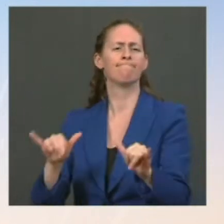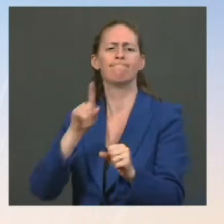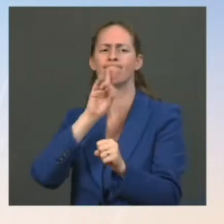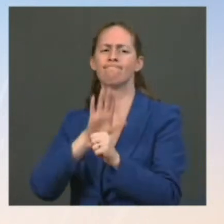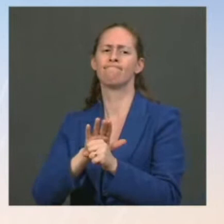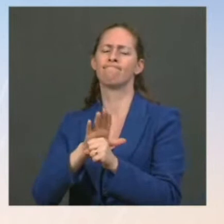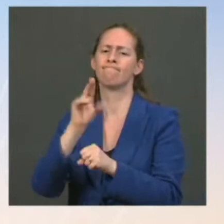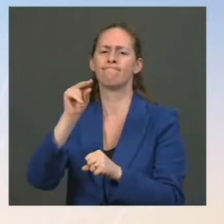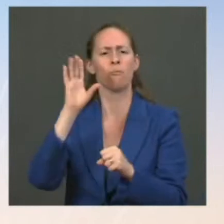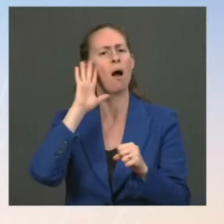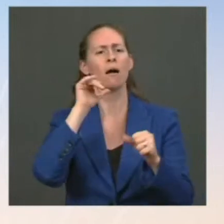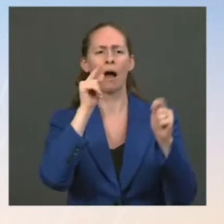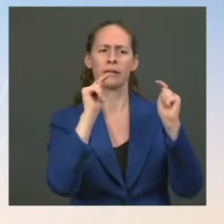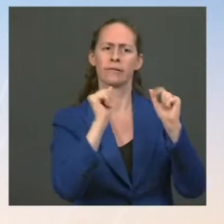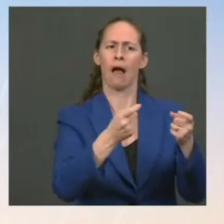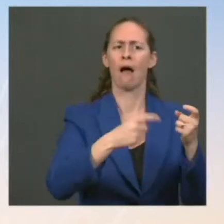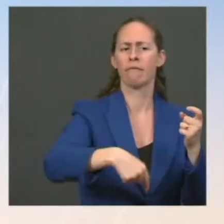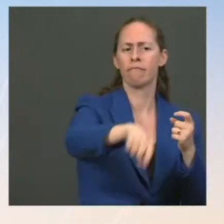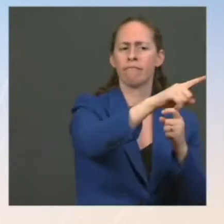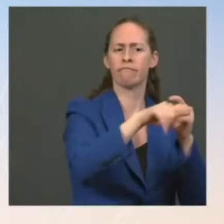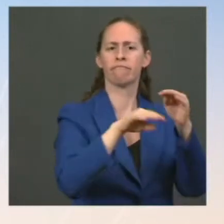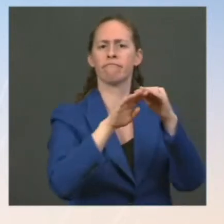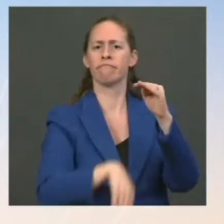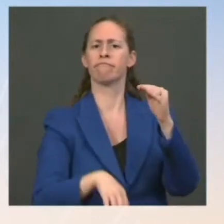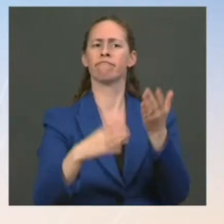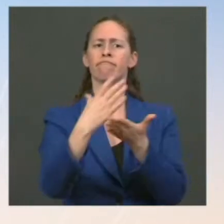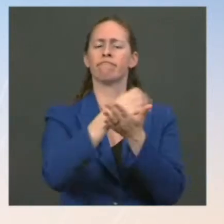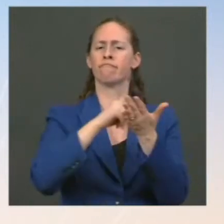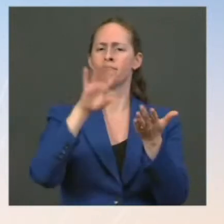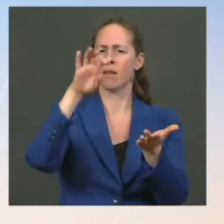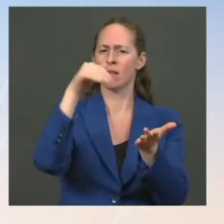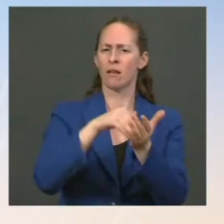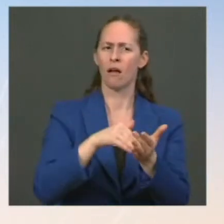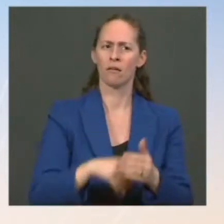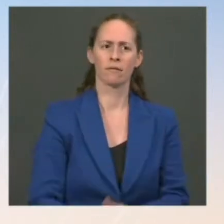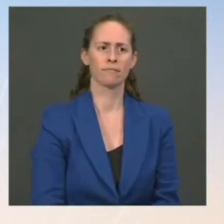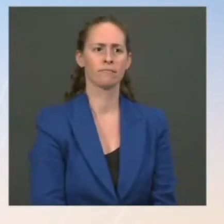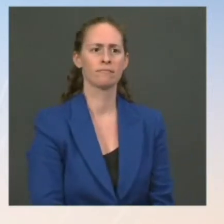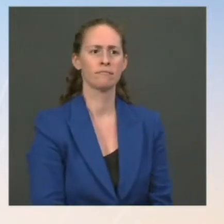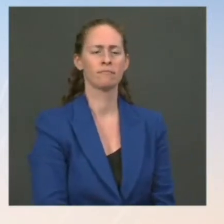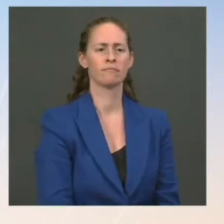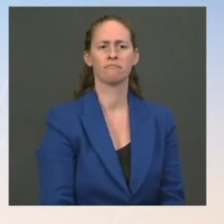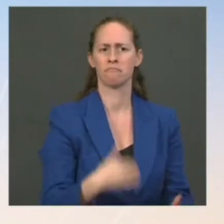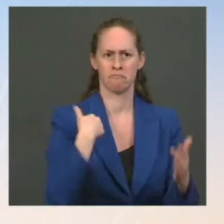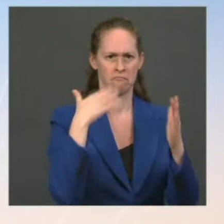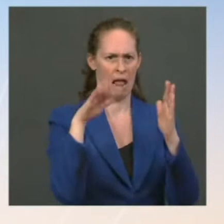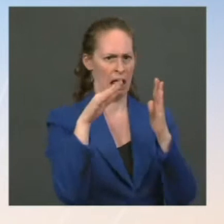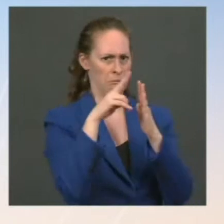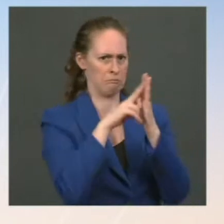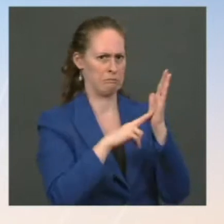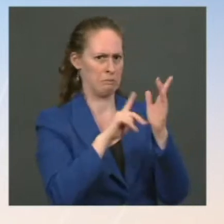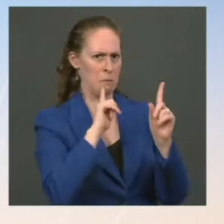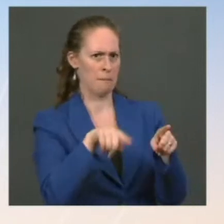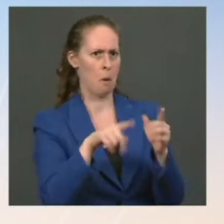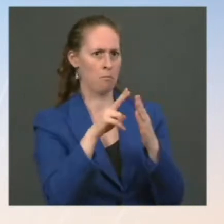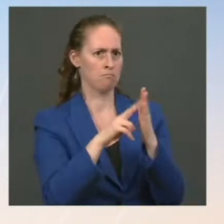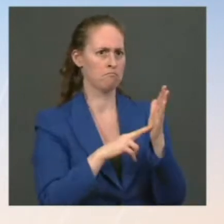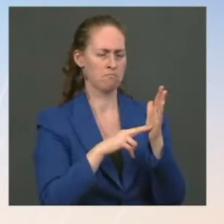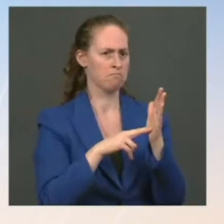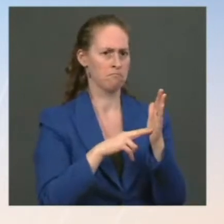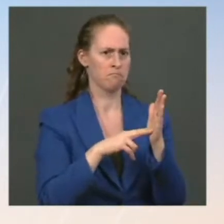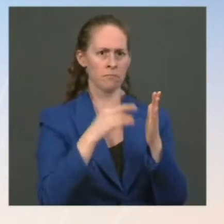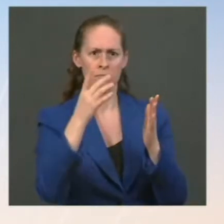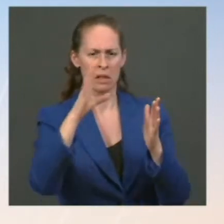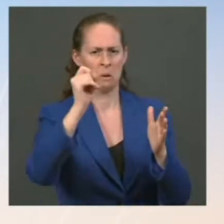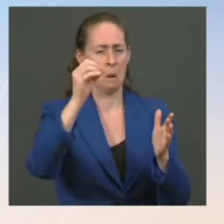making $400,000 a year? I have not looked at the document or the report that you have put out. Obviously, the president, or that you have referenced, I should